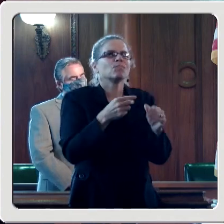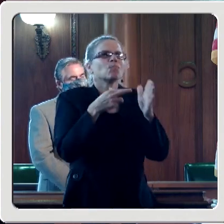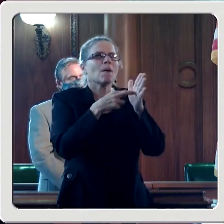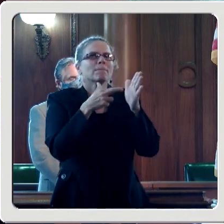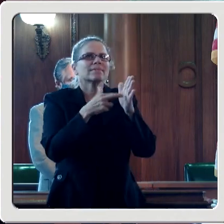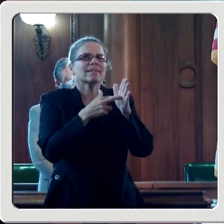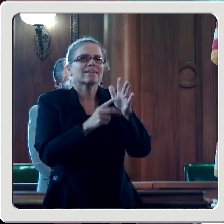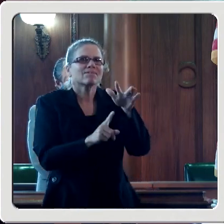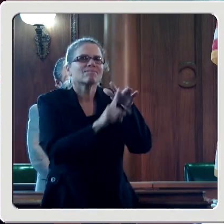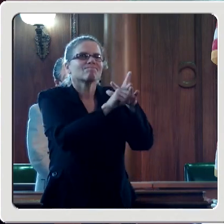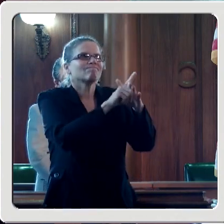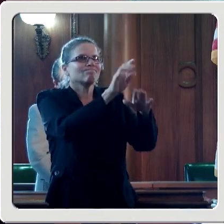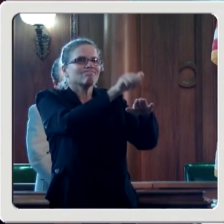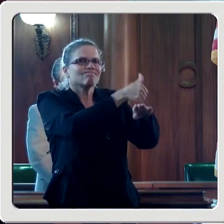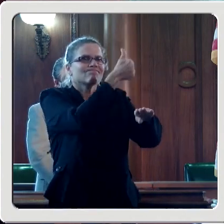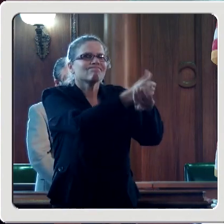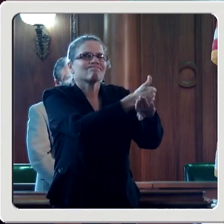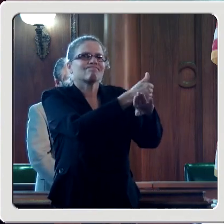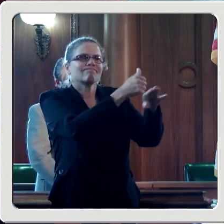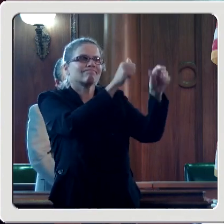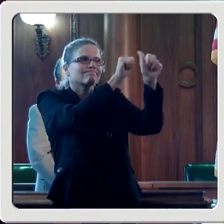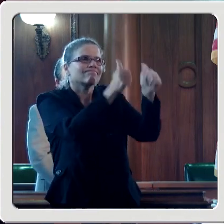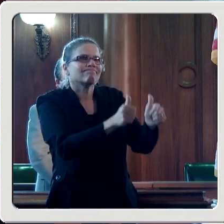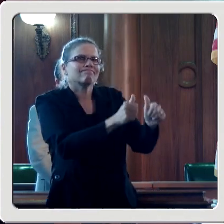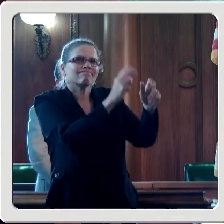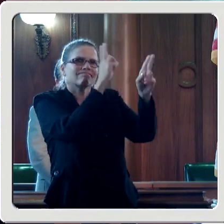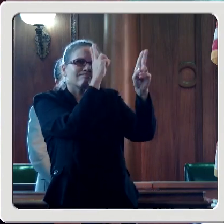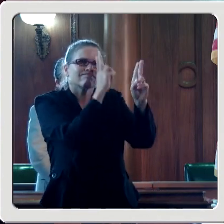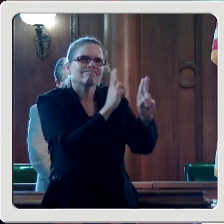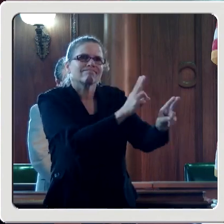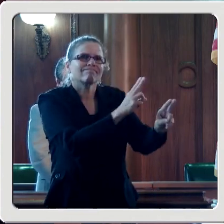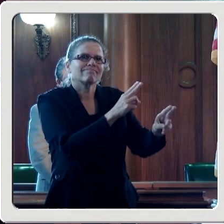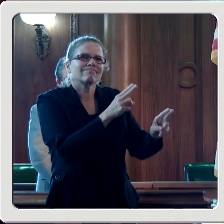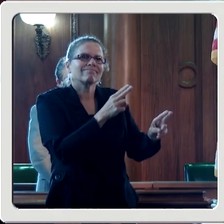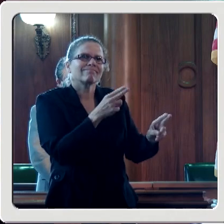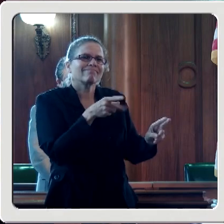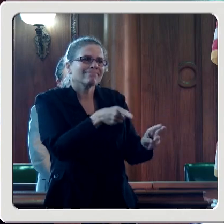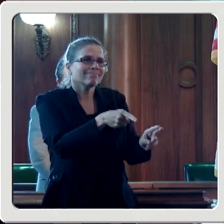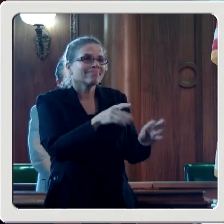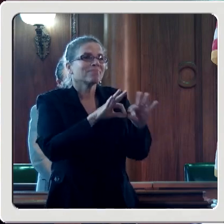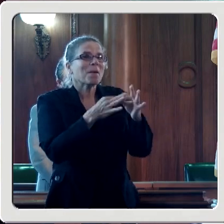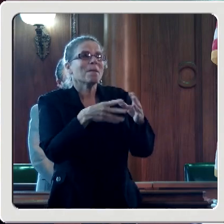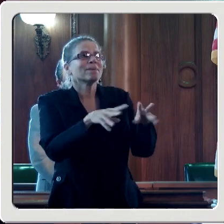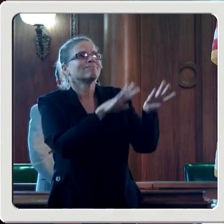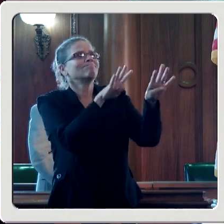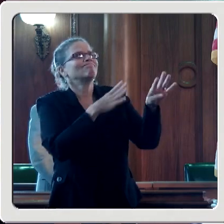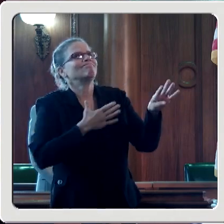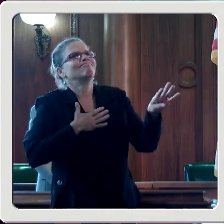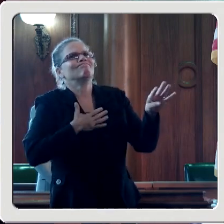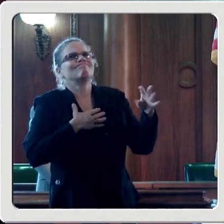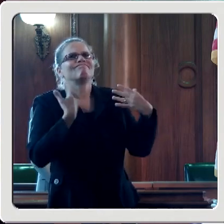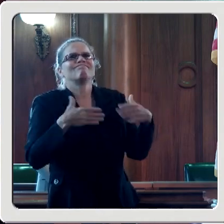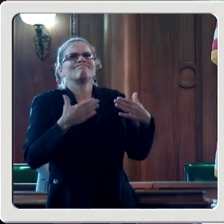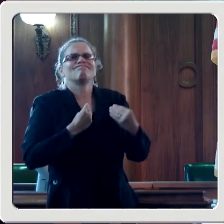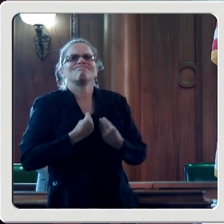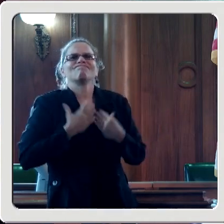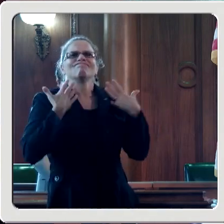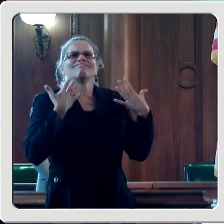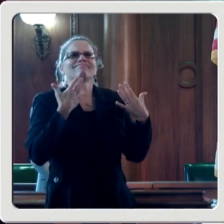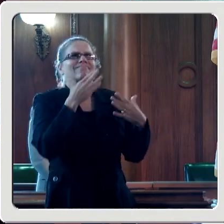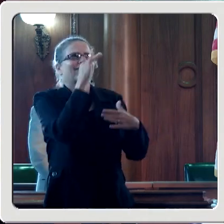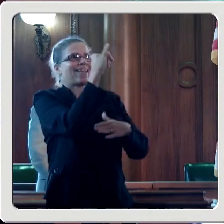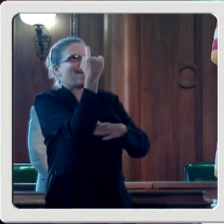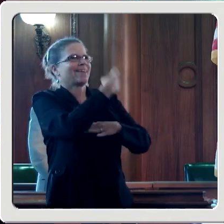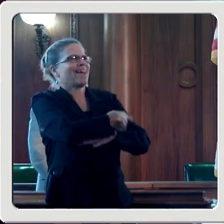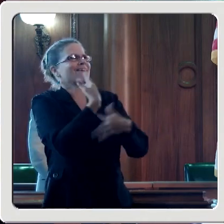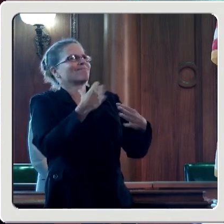and Ambrose, Carla was there also, how proud they were of that field. I think having the personal touch, and I knew